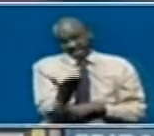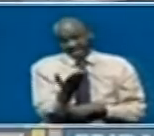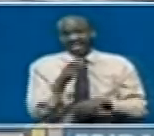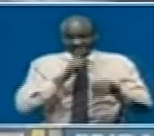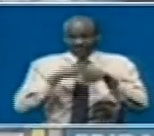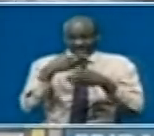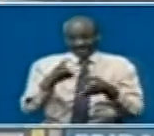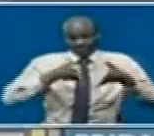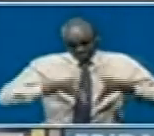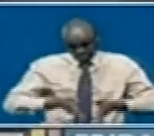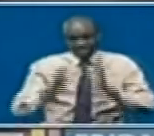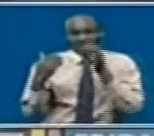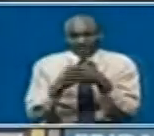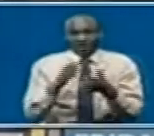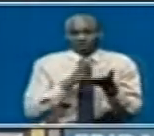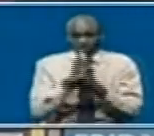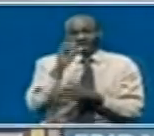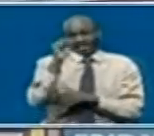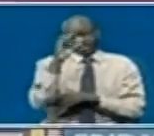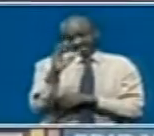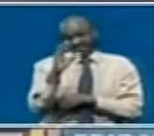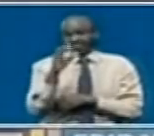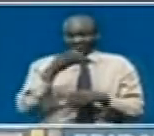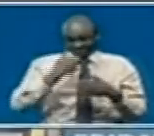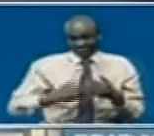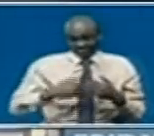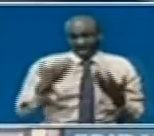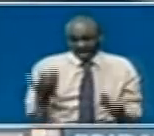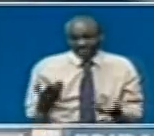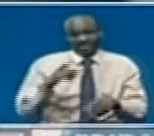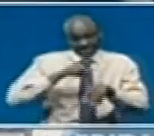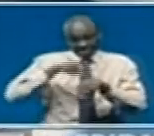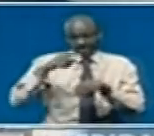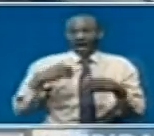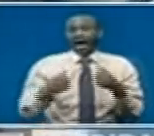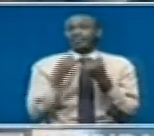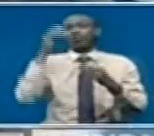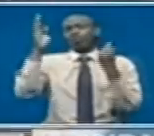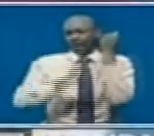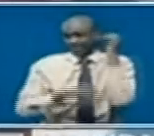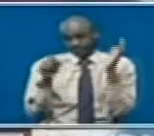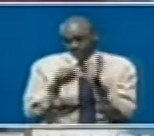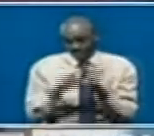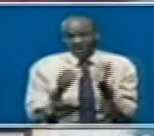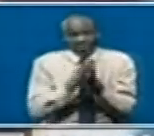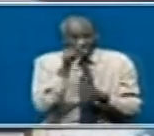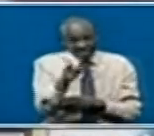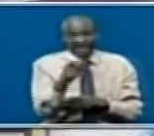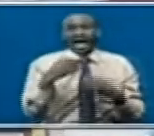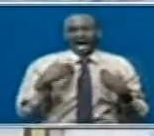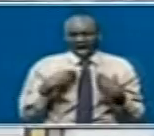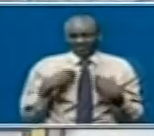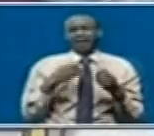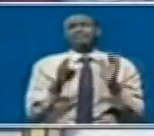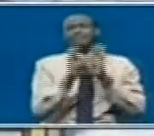gave birth to baby Ethan through cesarean section, after which her health took a dive for the worse. And with it came a bloated hospital